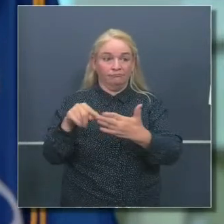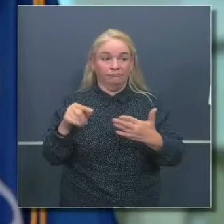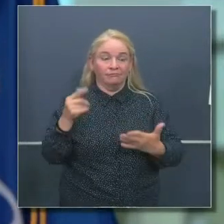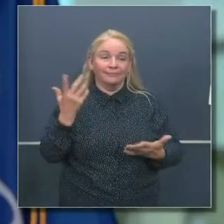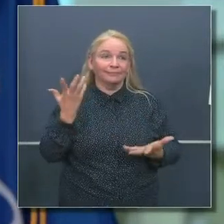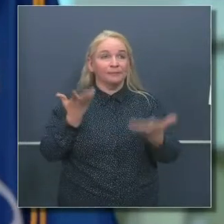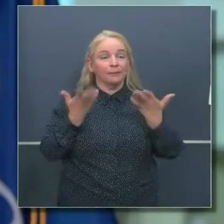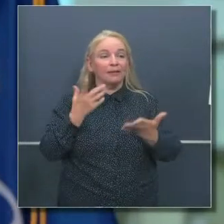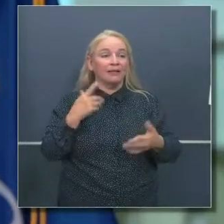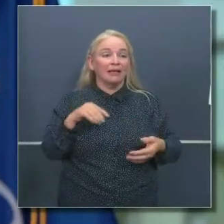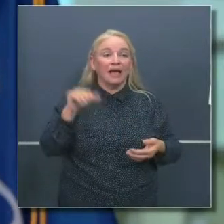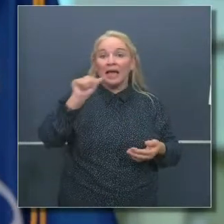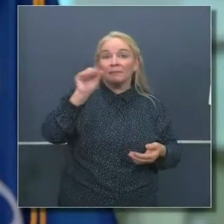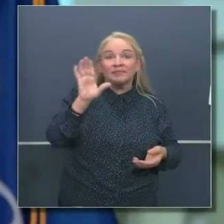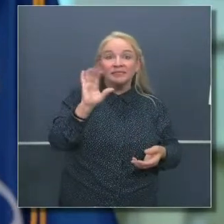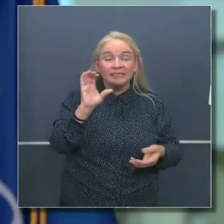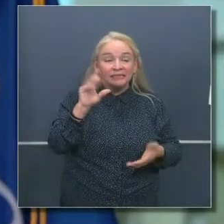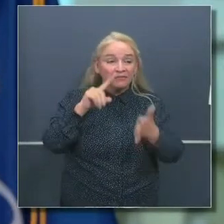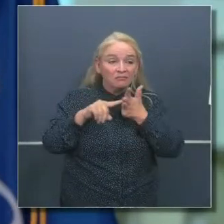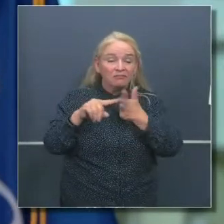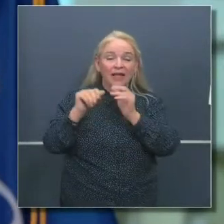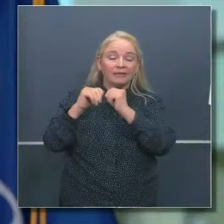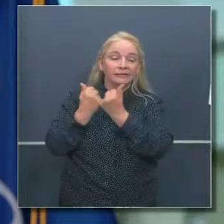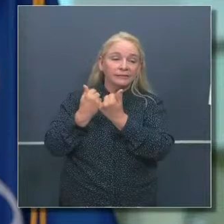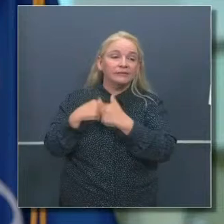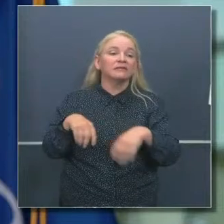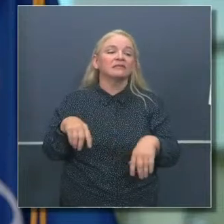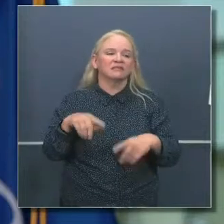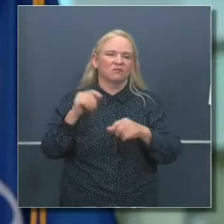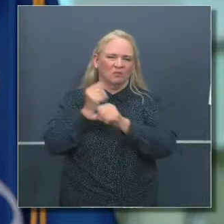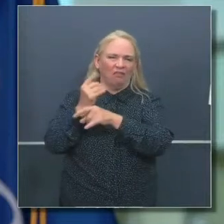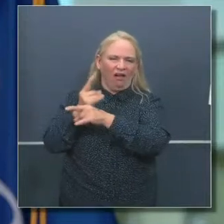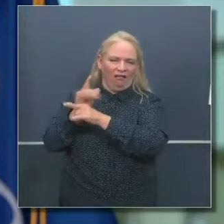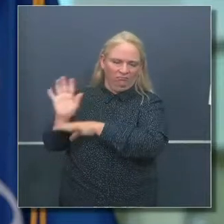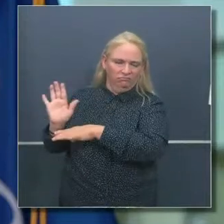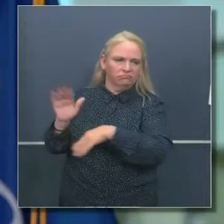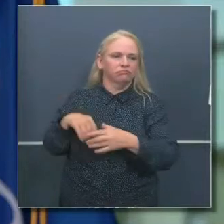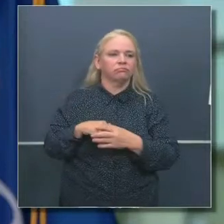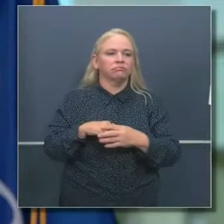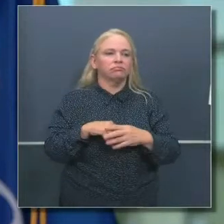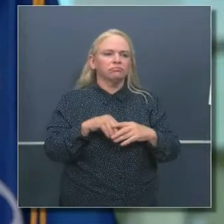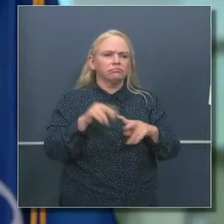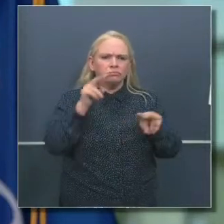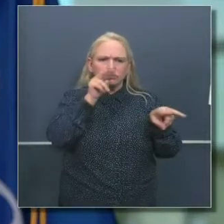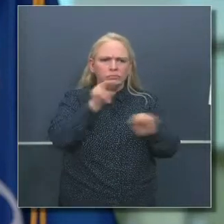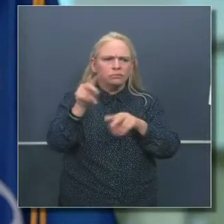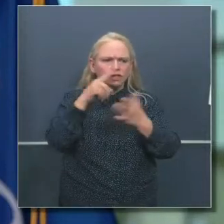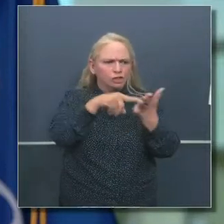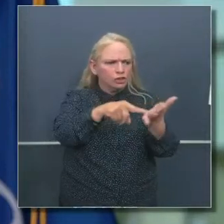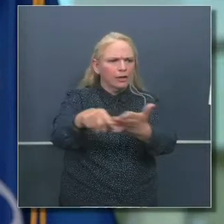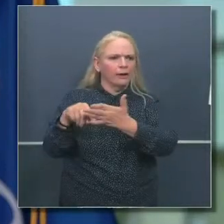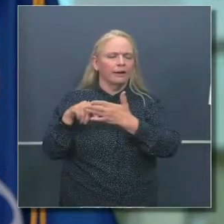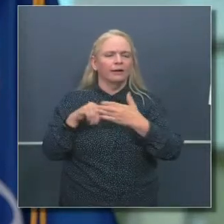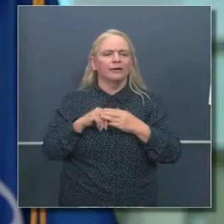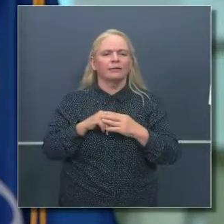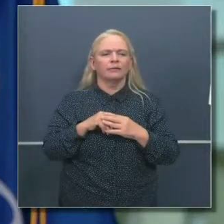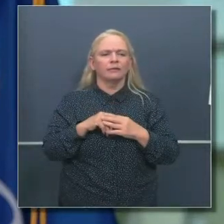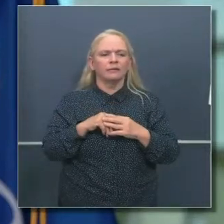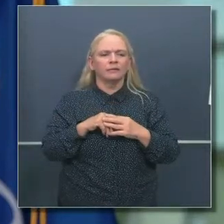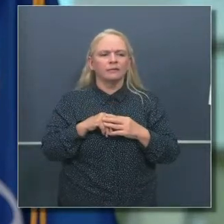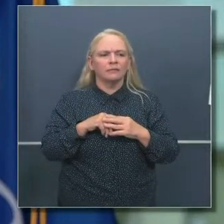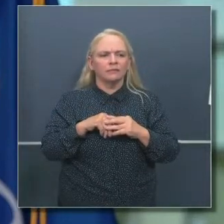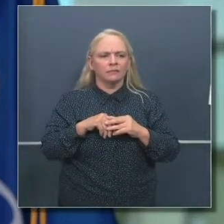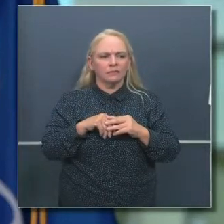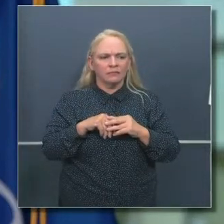Beverage Control, with organizations that are less well known, like the BBC, not the ABC, which is the Board